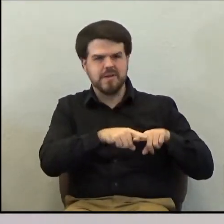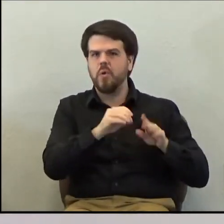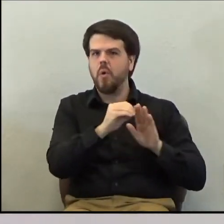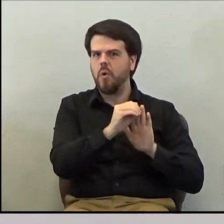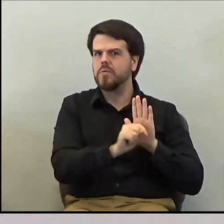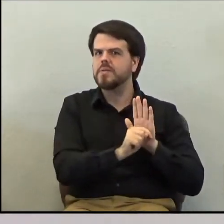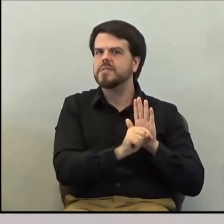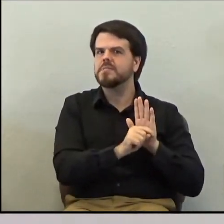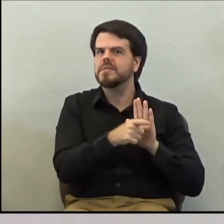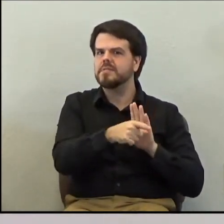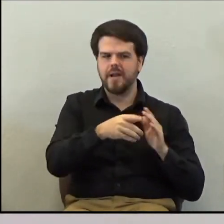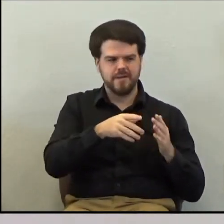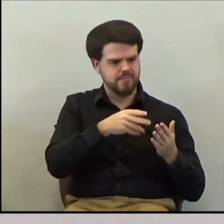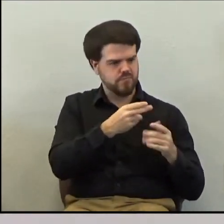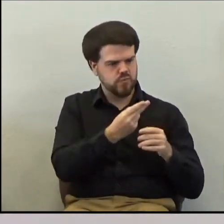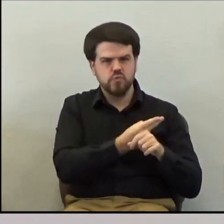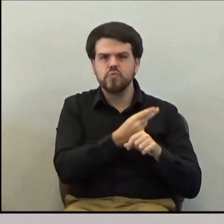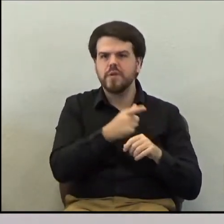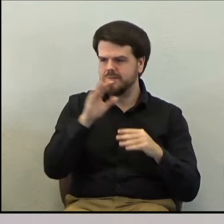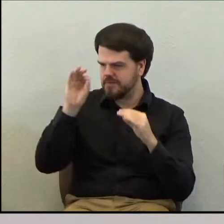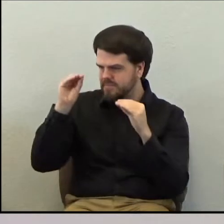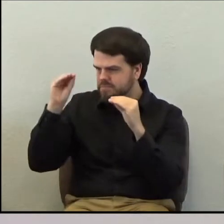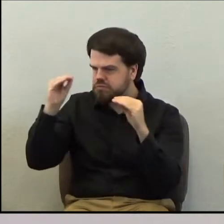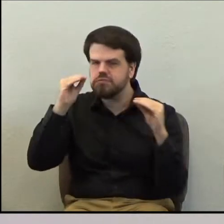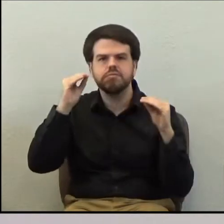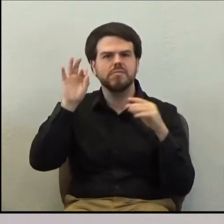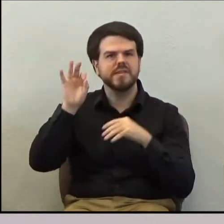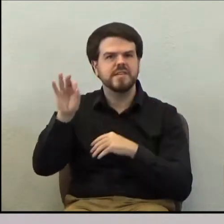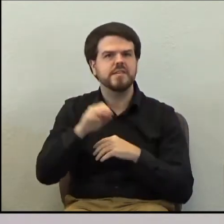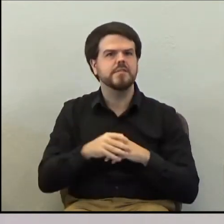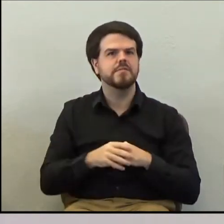bring people to faith in Christ and start new churches.